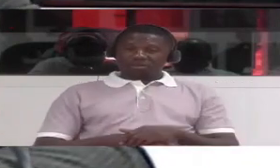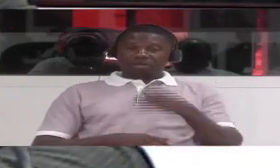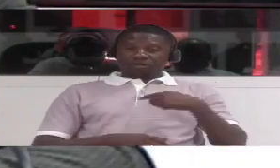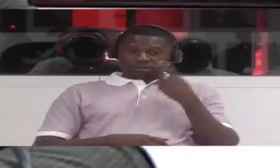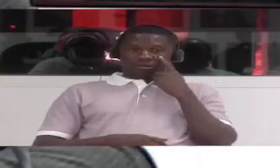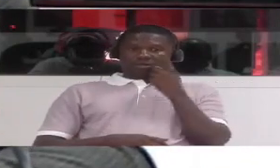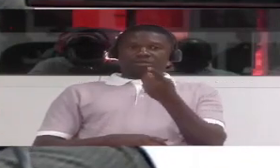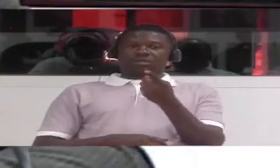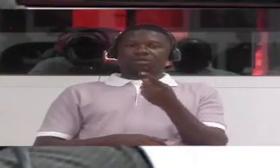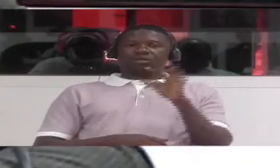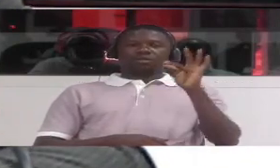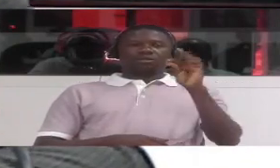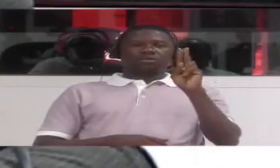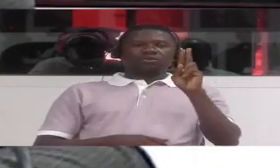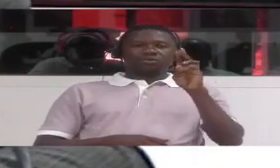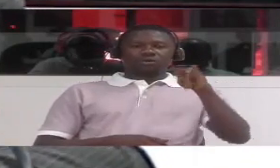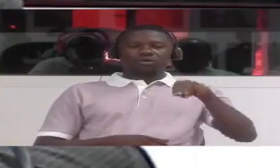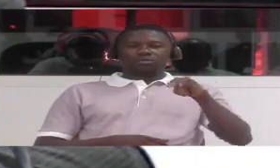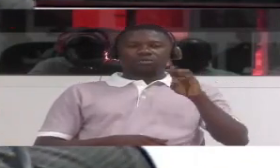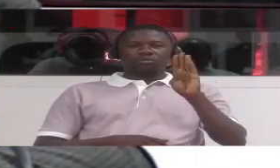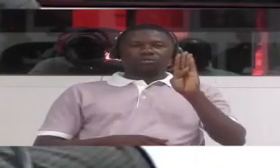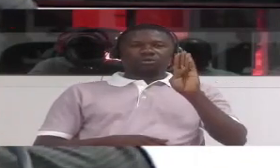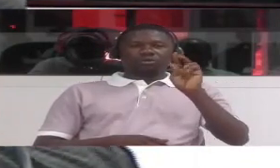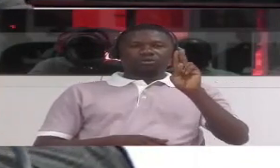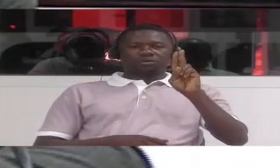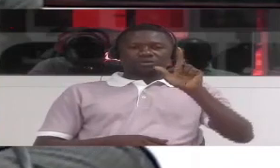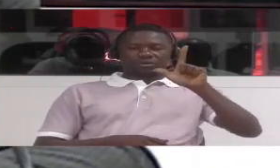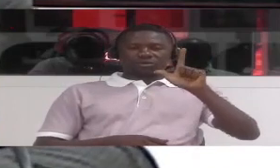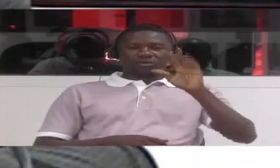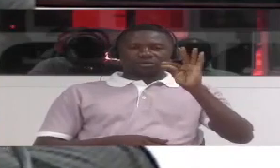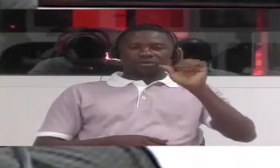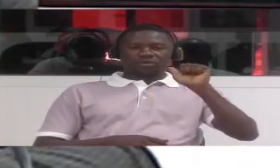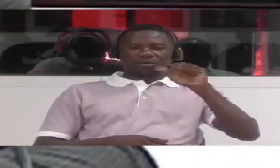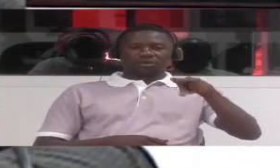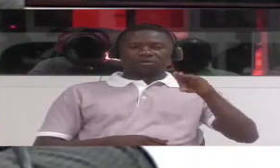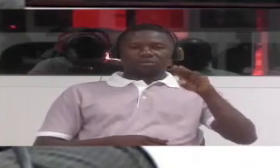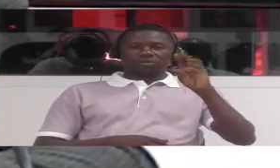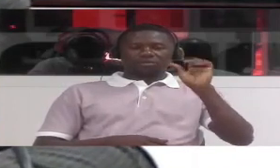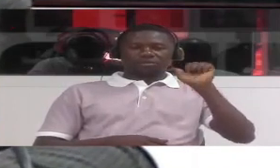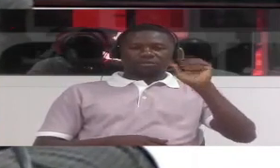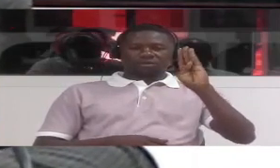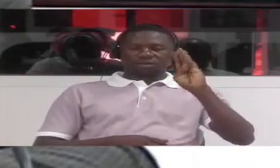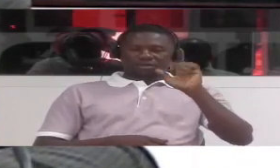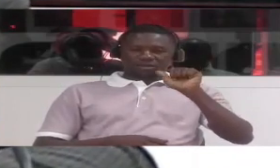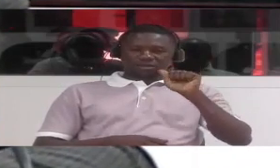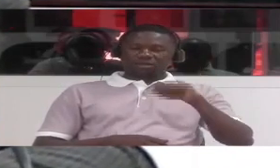Tumbul Tamba I recognized from him, he was from the state guards, and Musa Jamme, who was called Maliamugu.